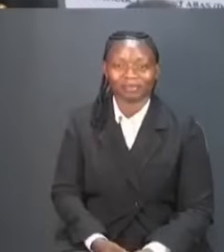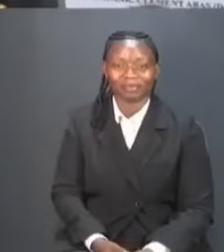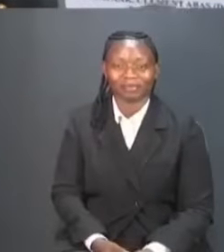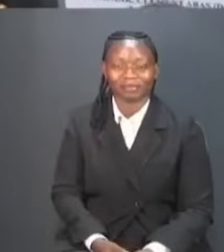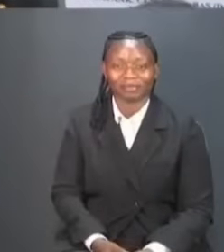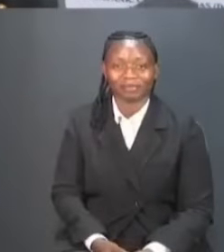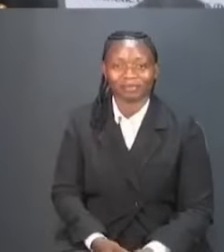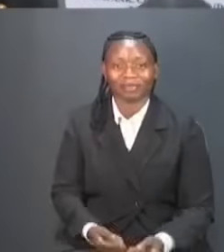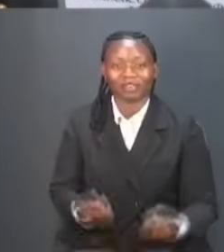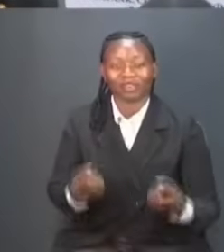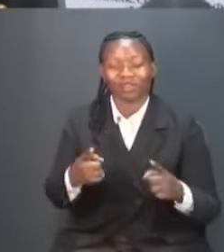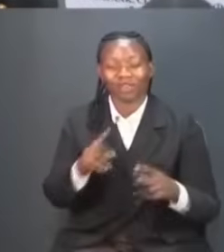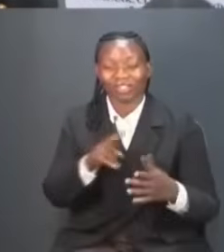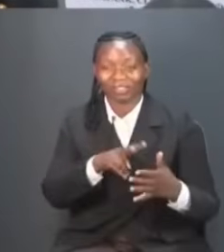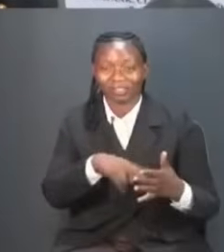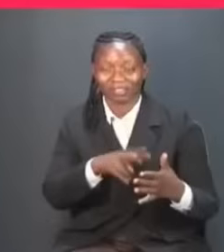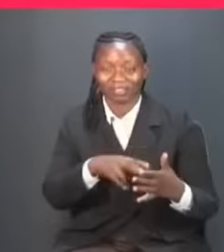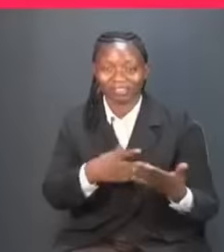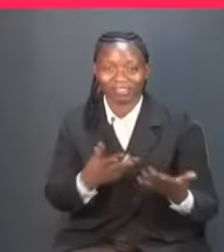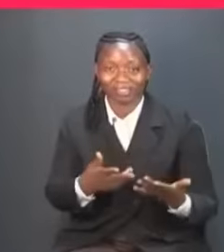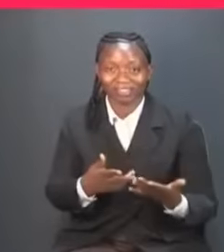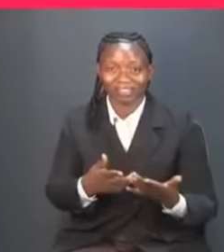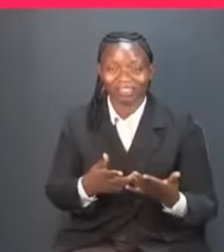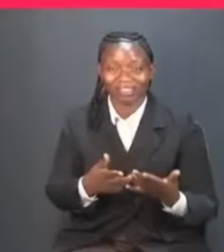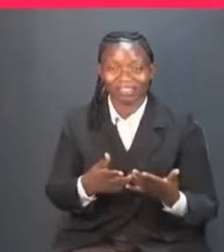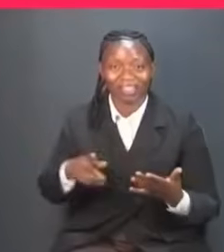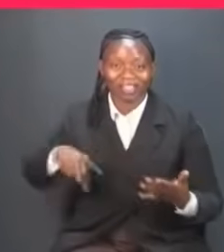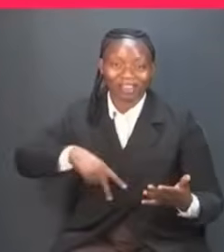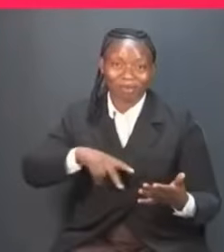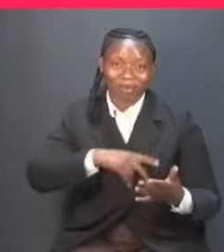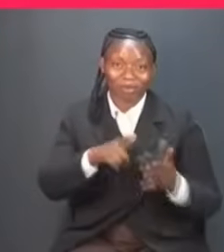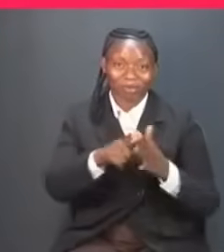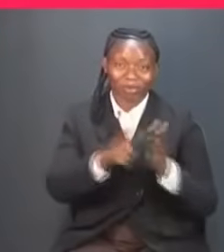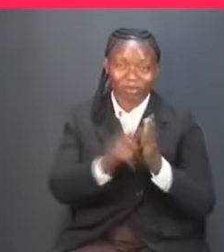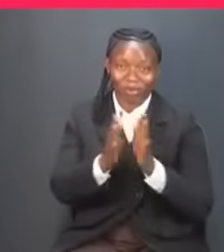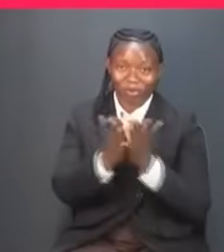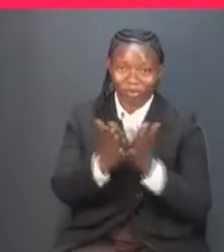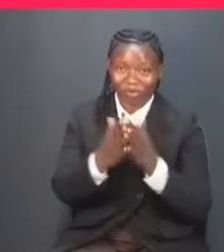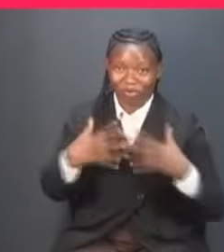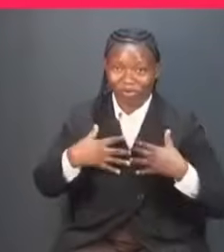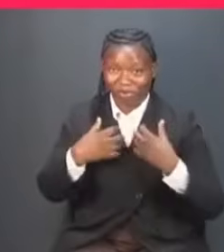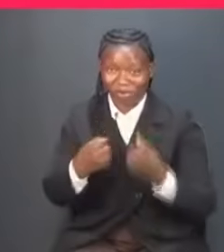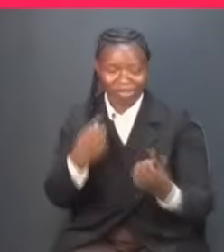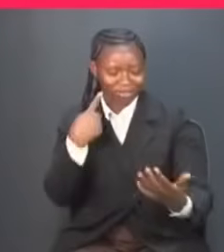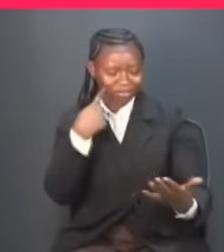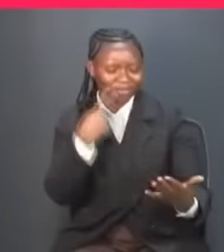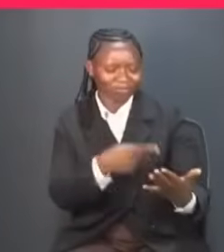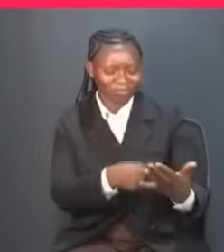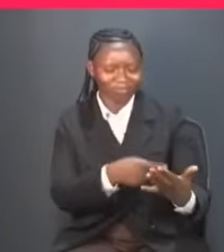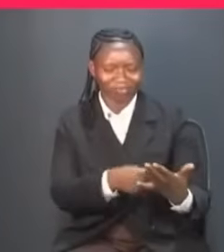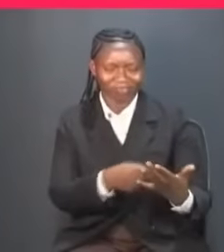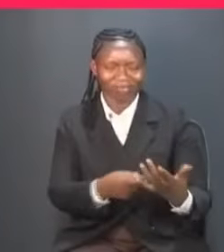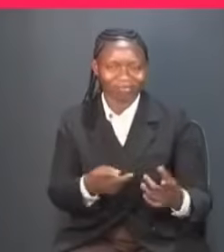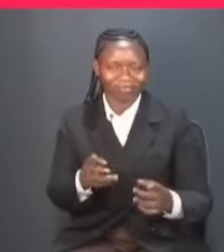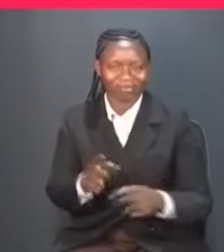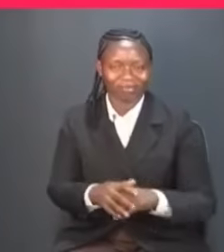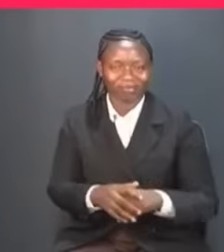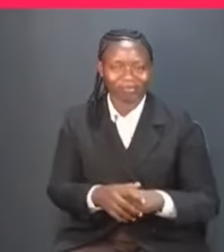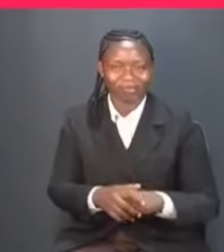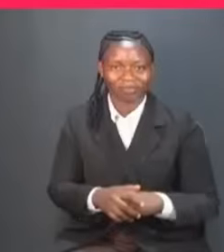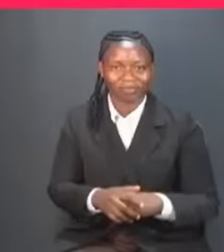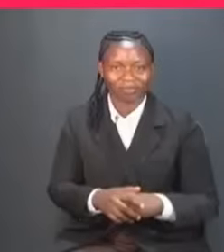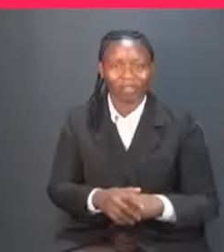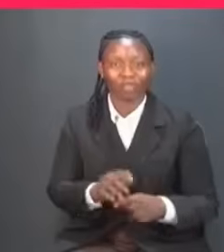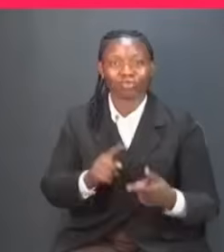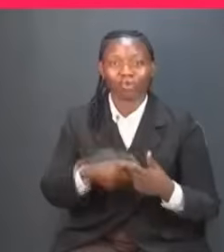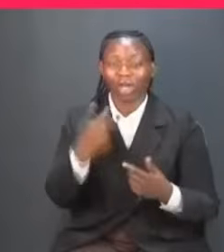When you read the standing orders well, you see that that applies to the